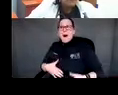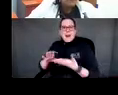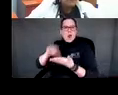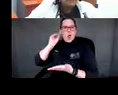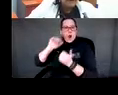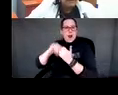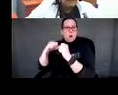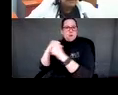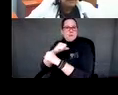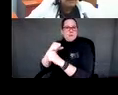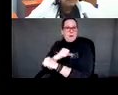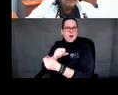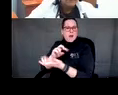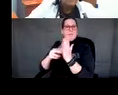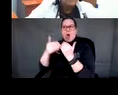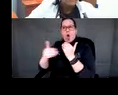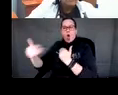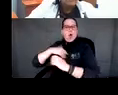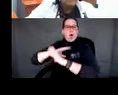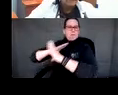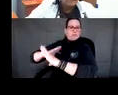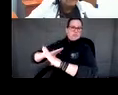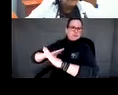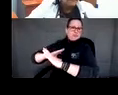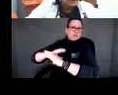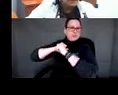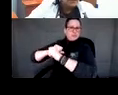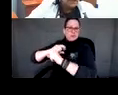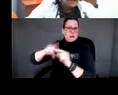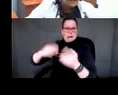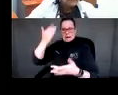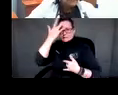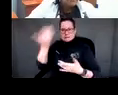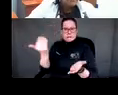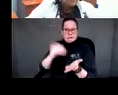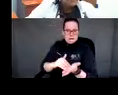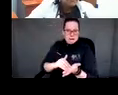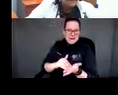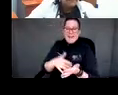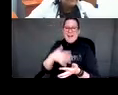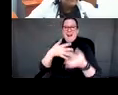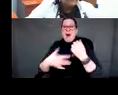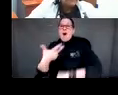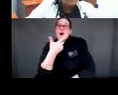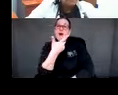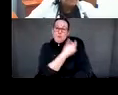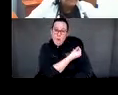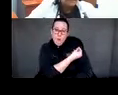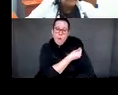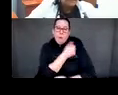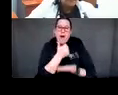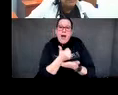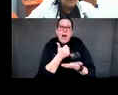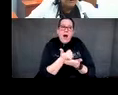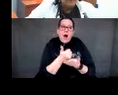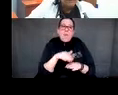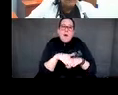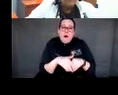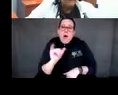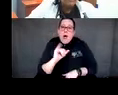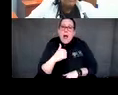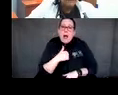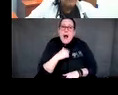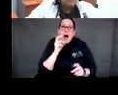responses which protects you from being infected in the near future. And so the goal of the vaccine is to mimic that same response